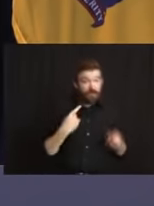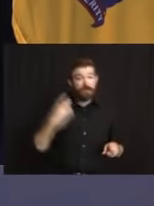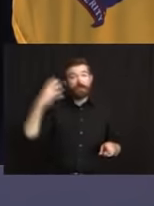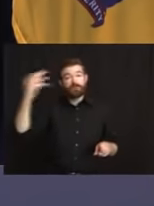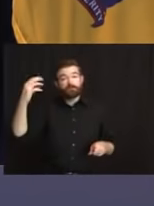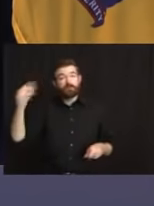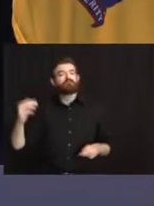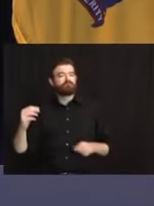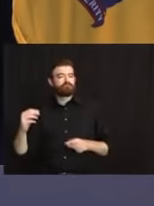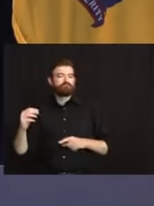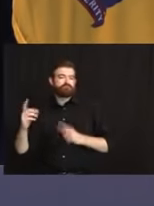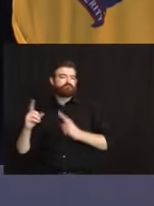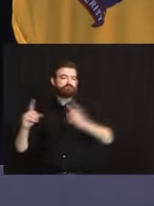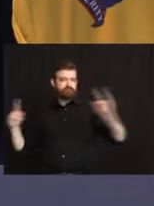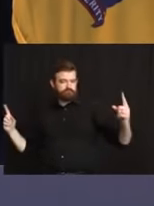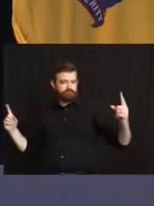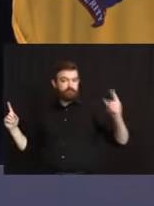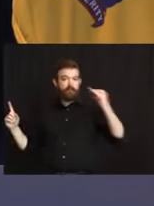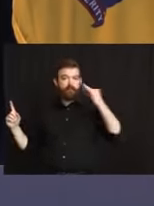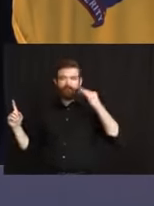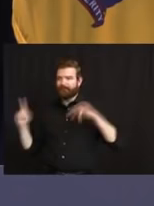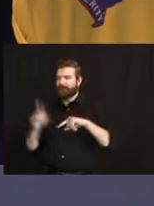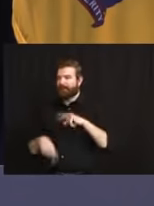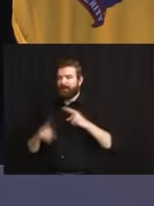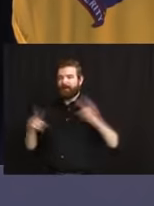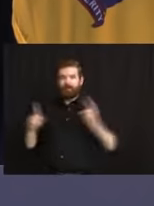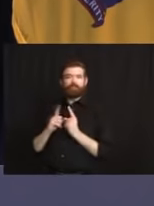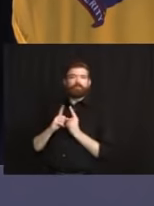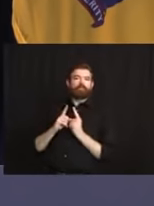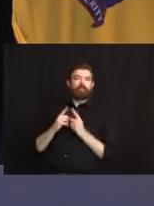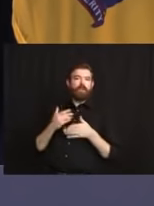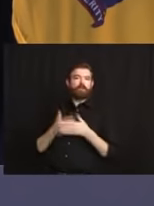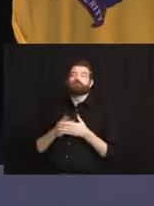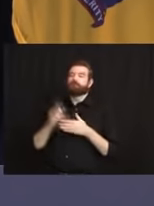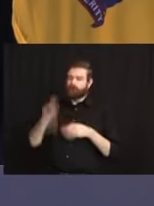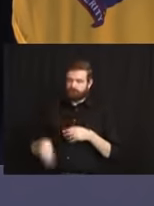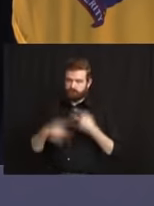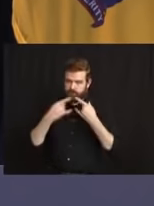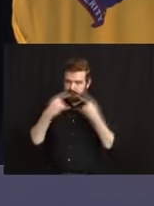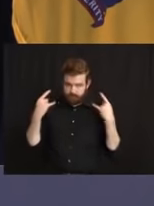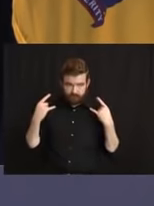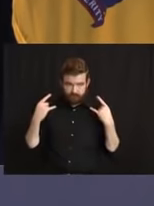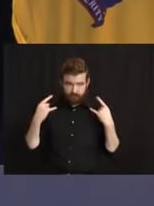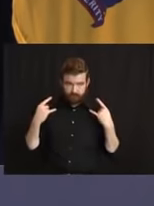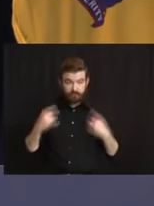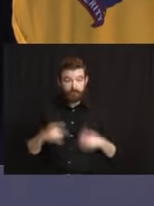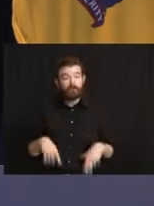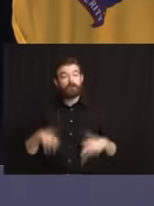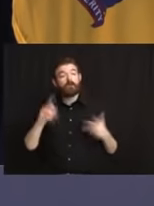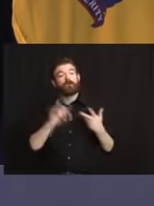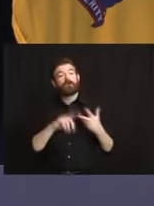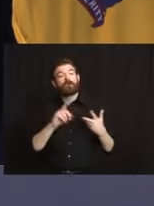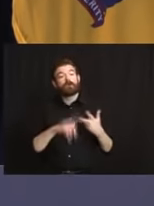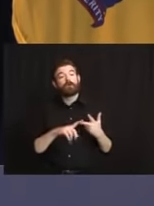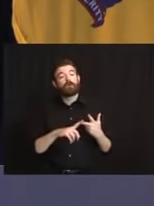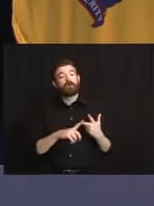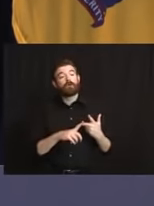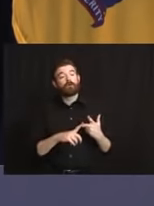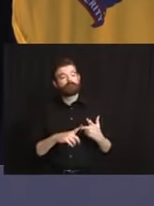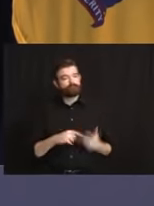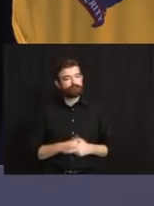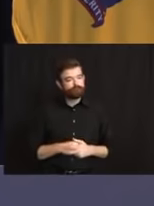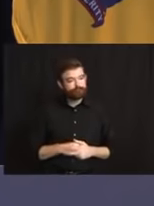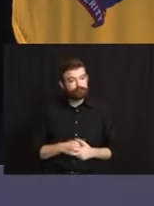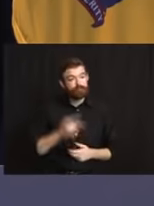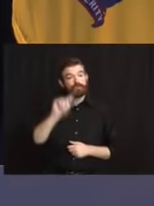Yeah, we still listen, tourism is still a big part of our state. If you can come in from a non-hotspot place, that list